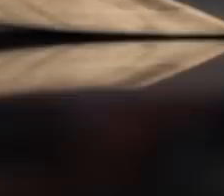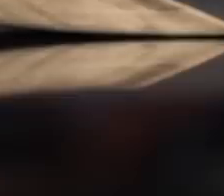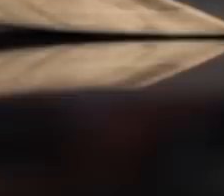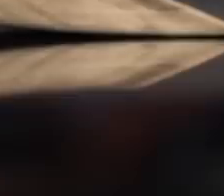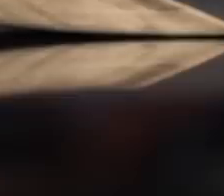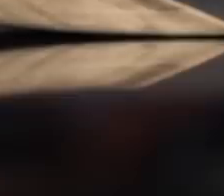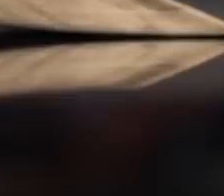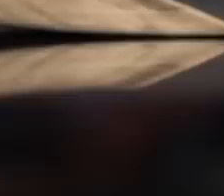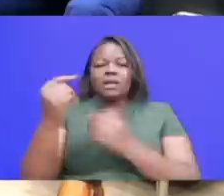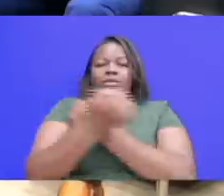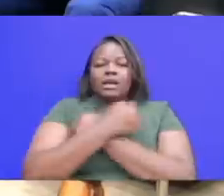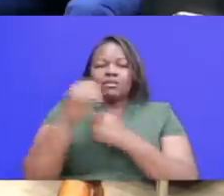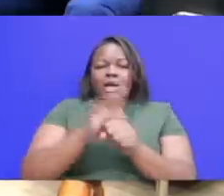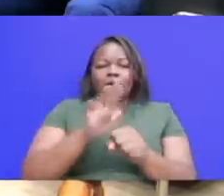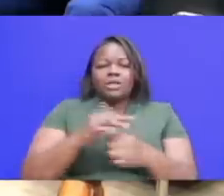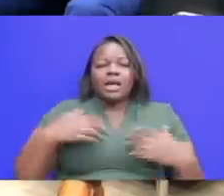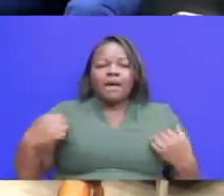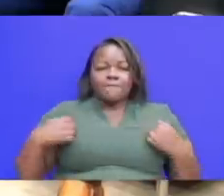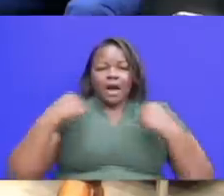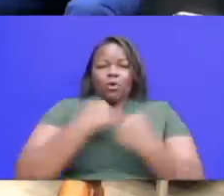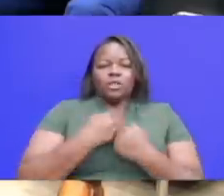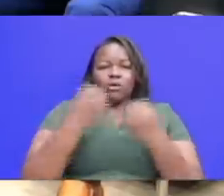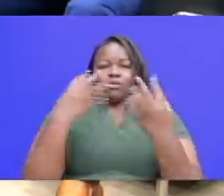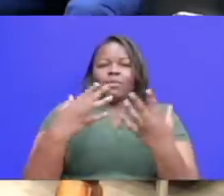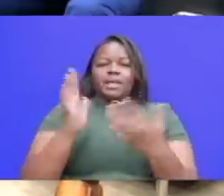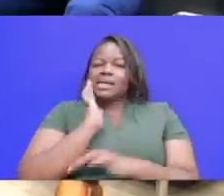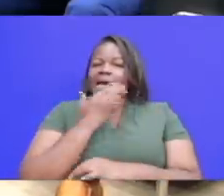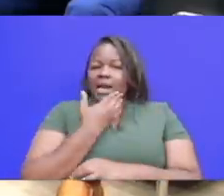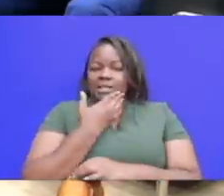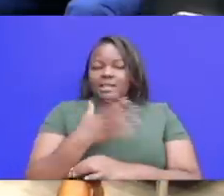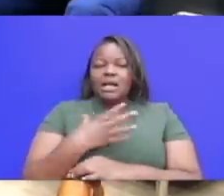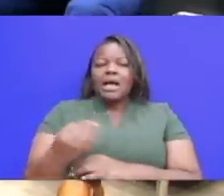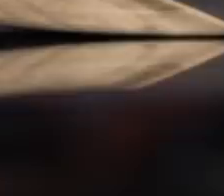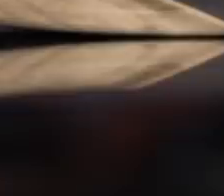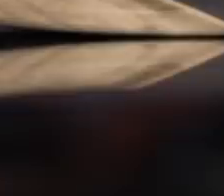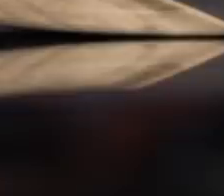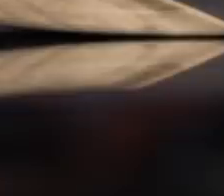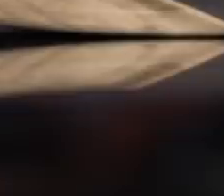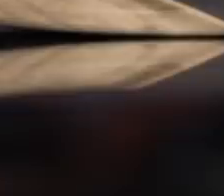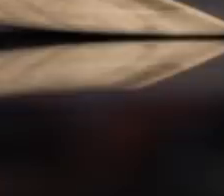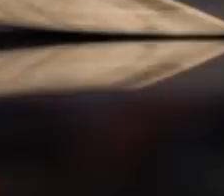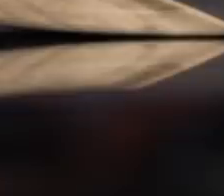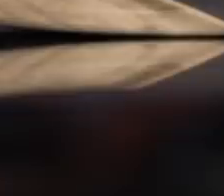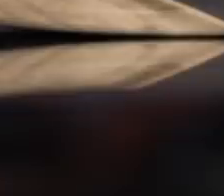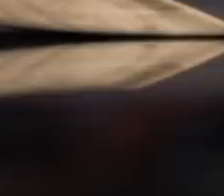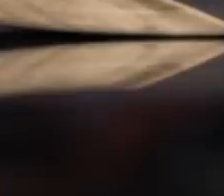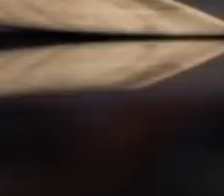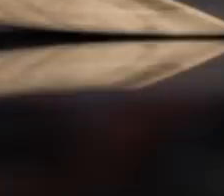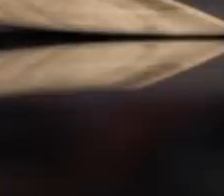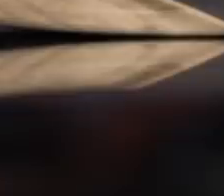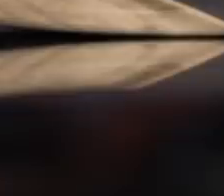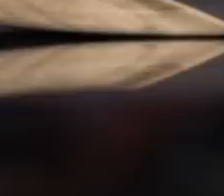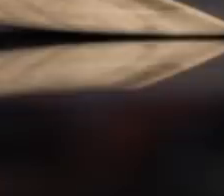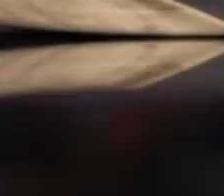age, and he made him coat of many colors. Mm. Maybe we'll get more on this why. And when verse 4, and when his brethren saw that their father loved him more